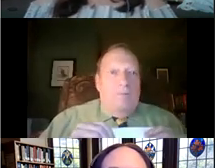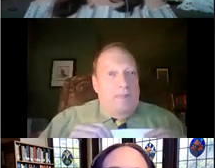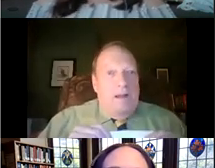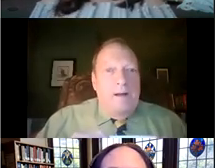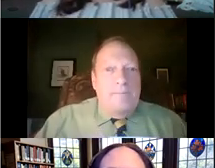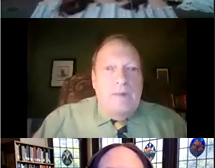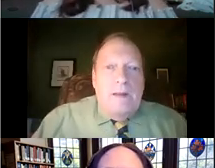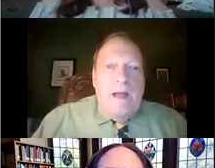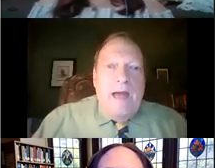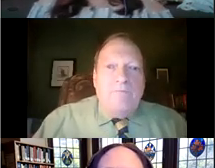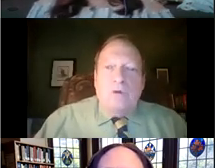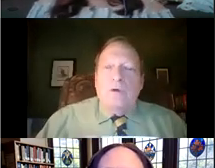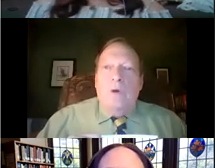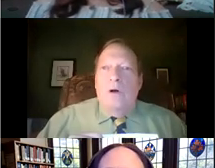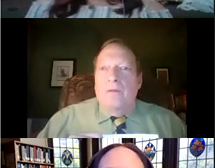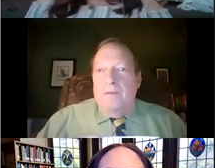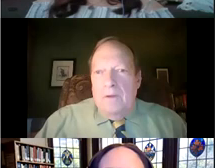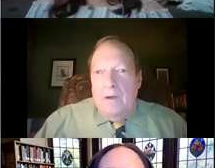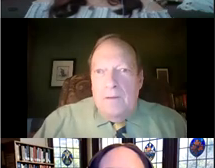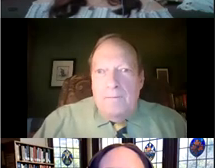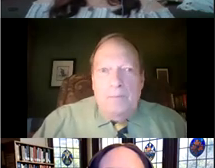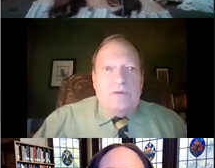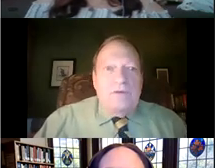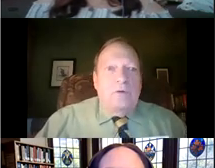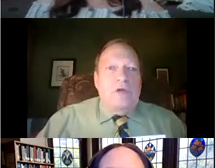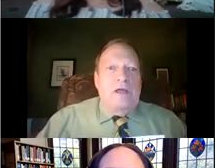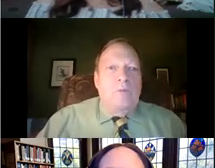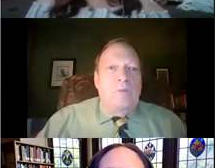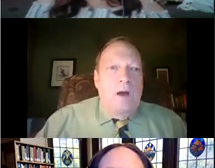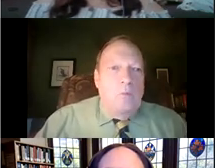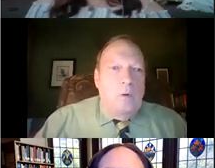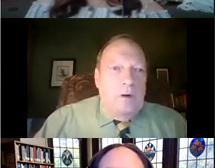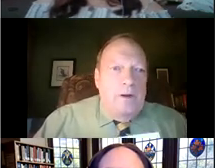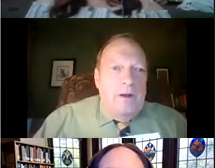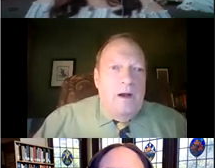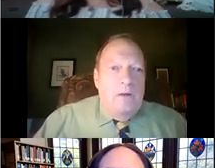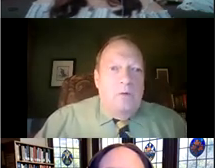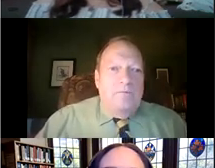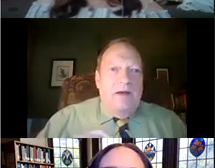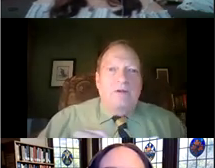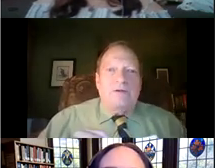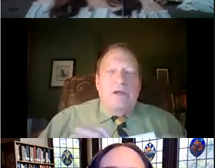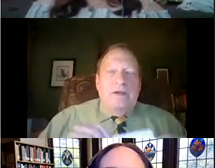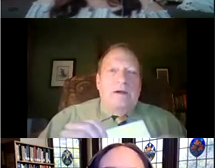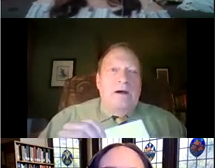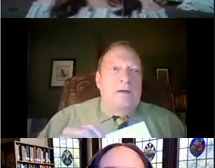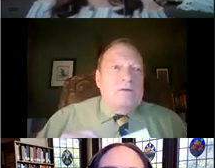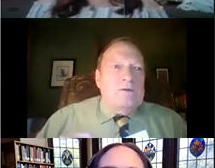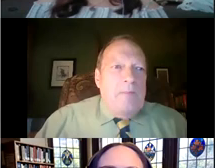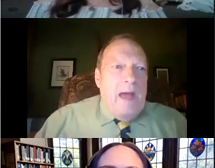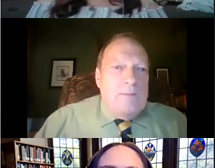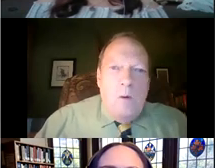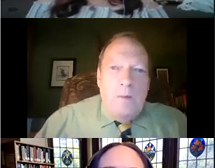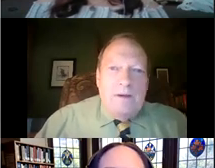football, and virtually all the members of the first team were veterans. This